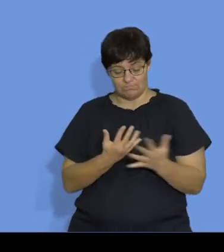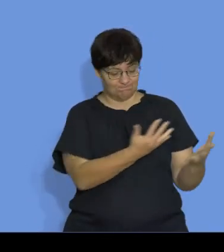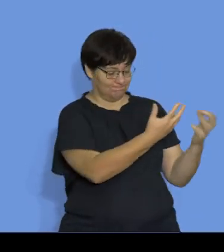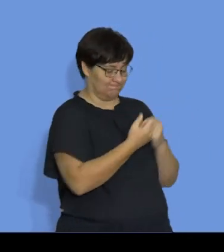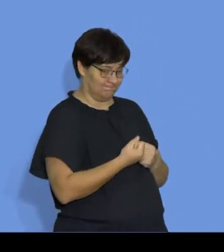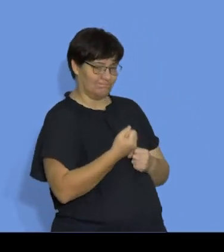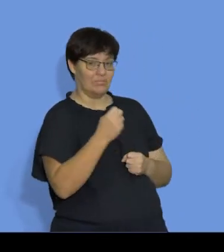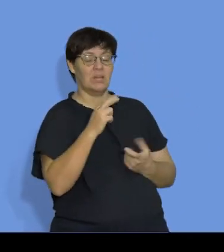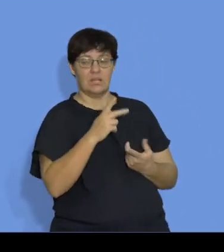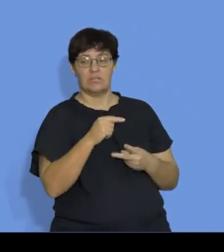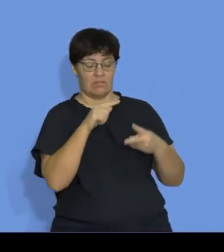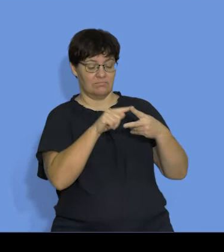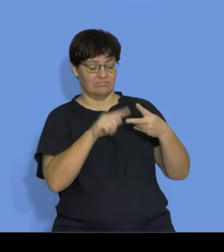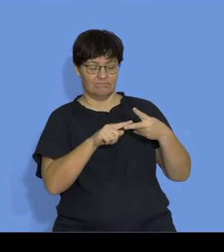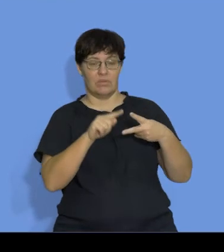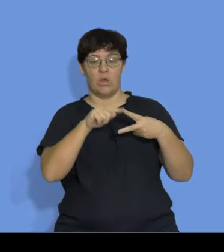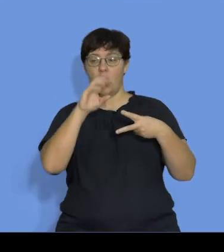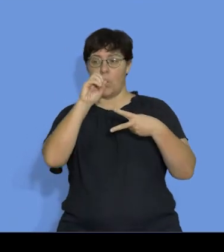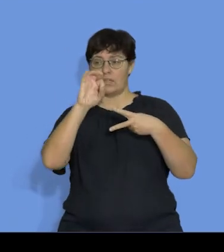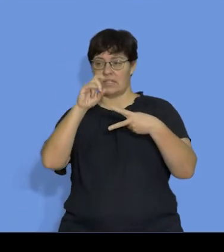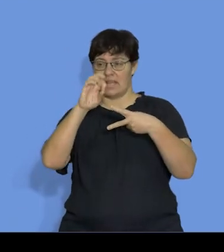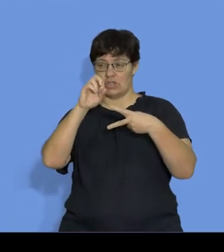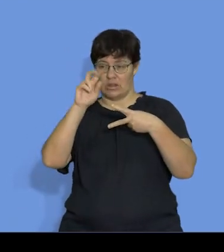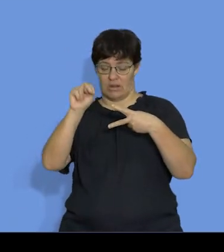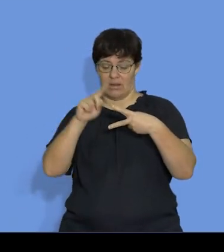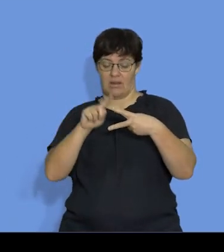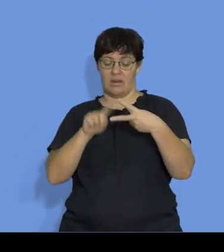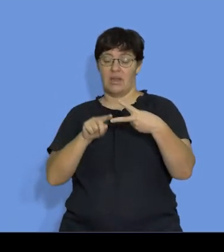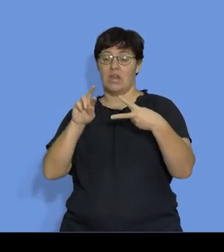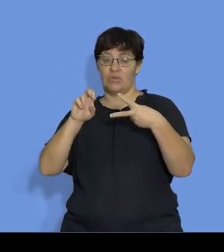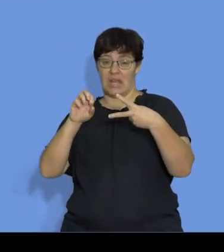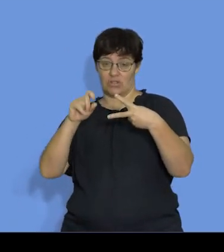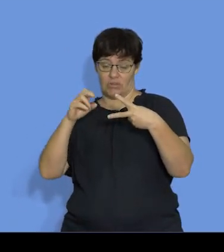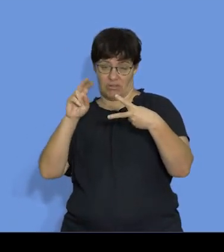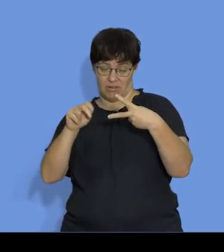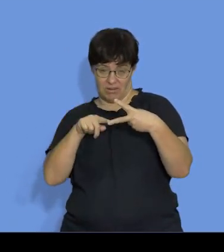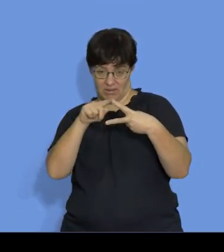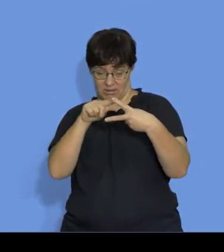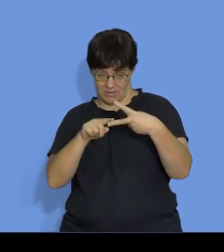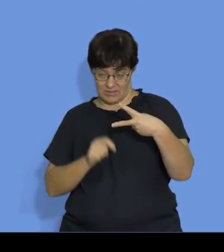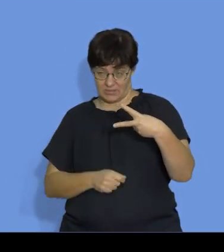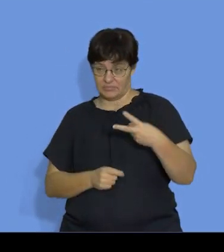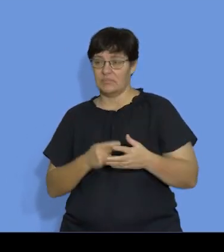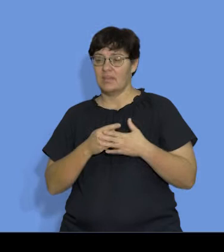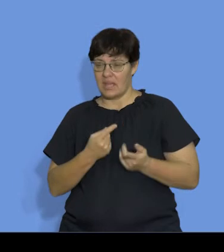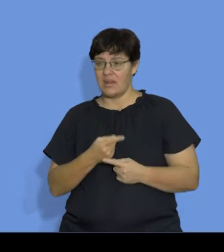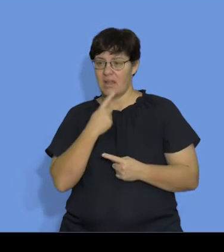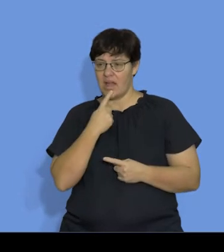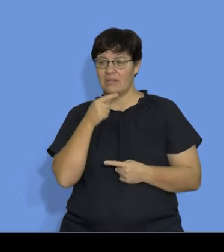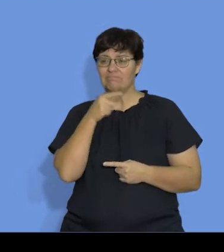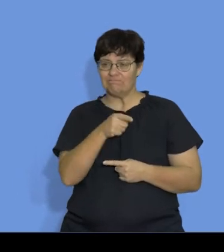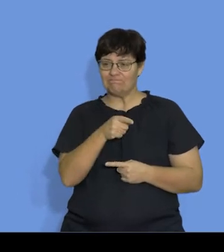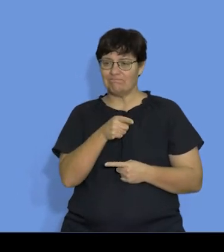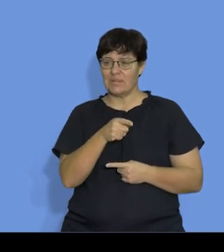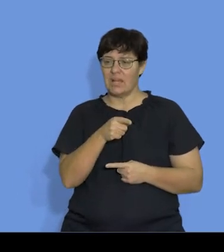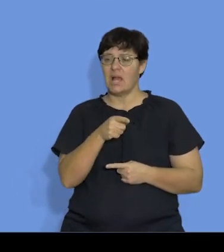call these half reactions, okay? And then the net ionic equation excludes the spectators. But what